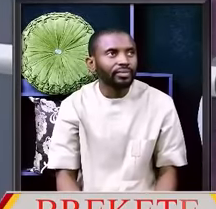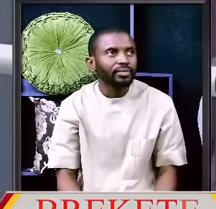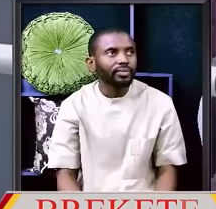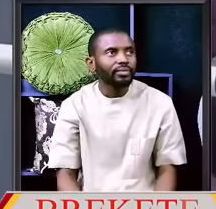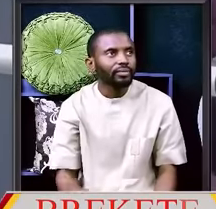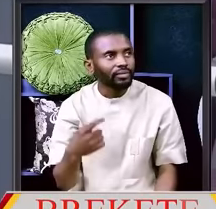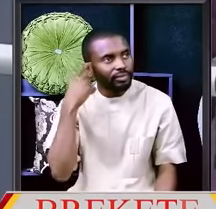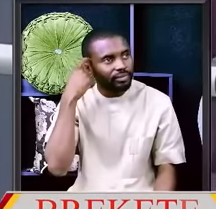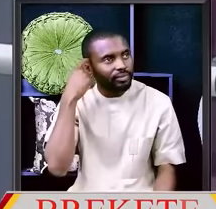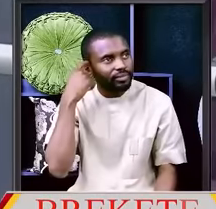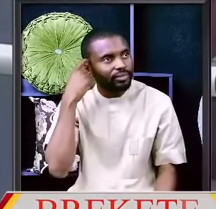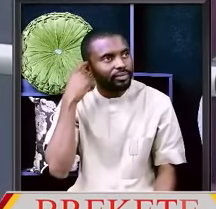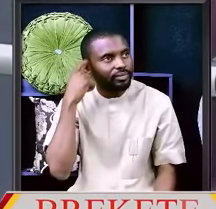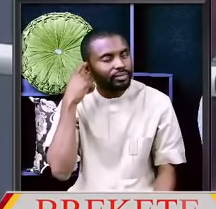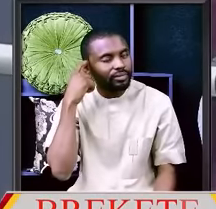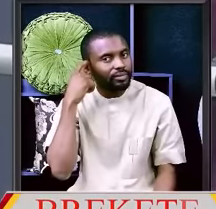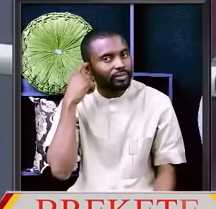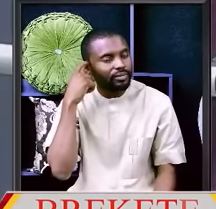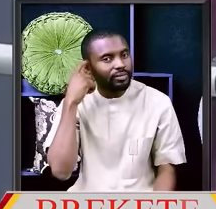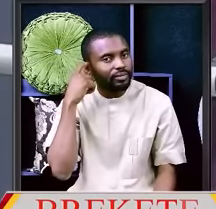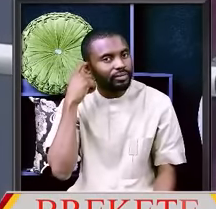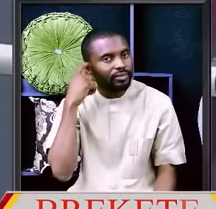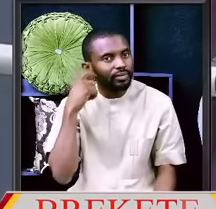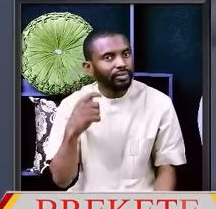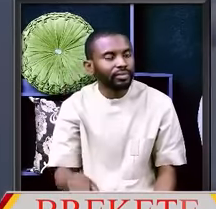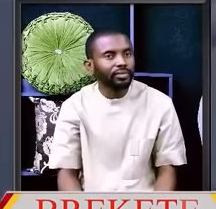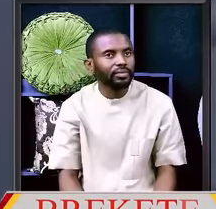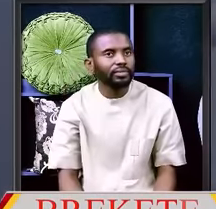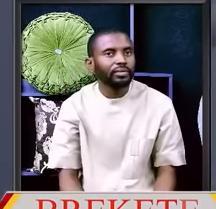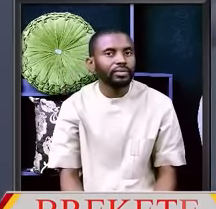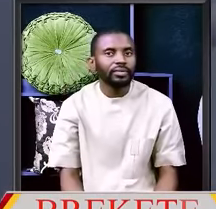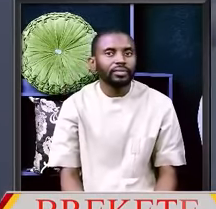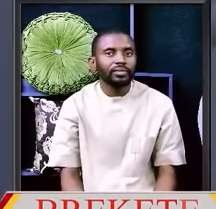The blood network. Hello, good morning.